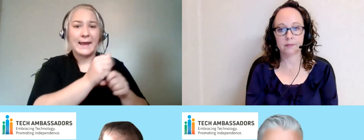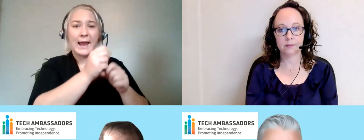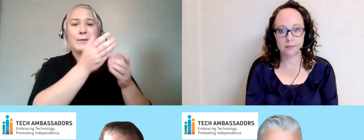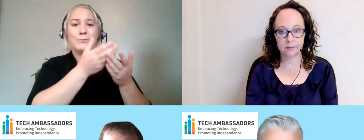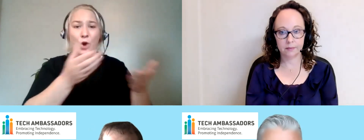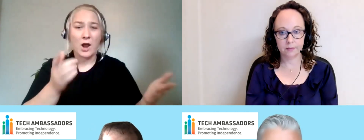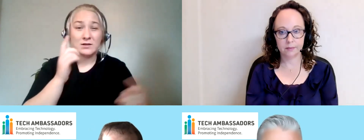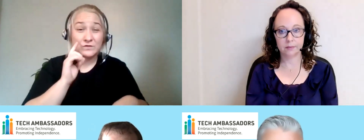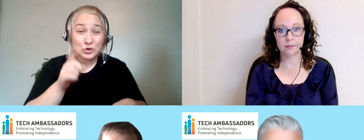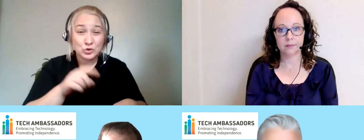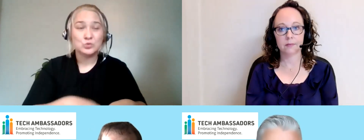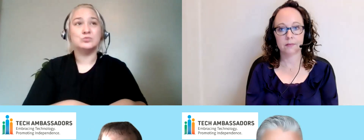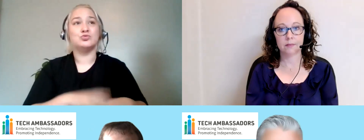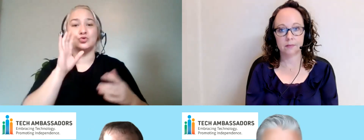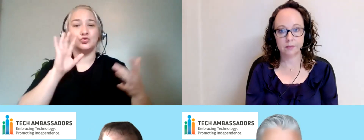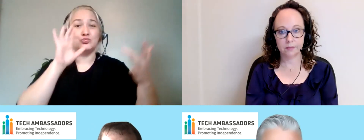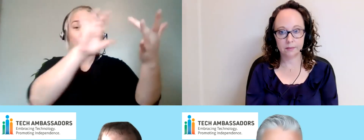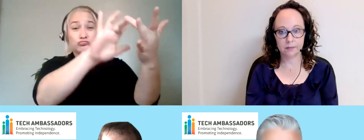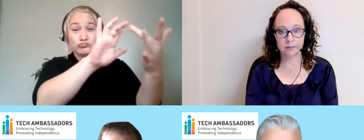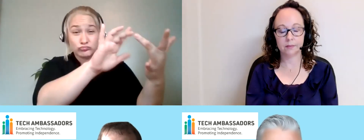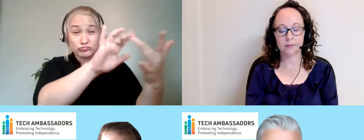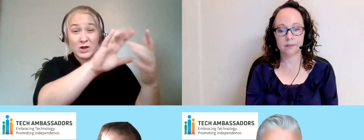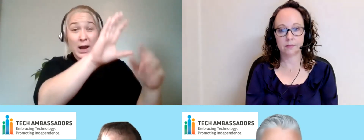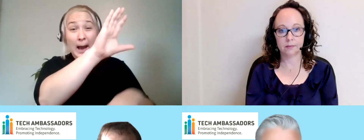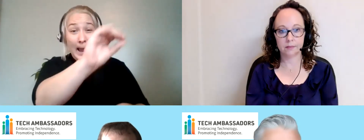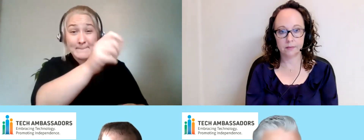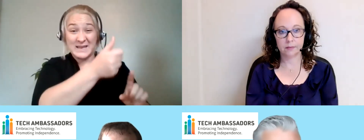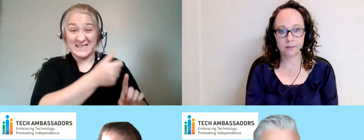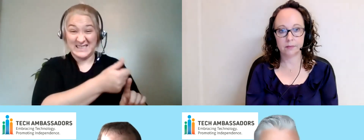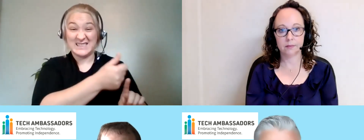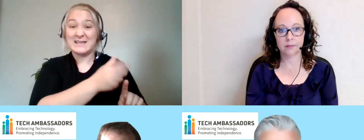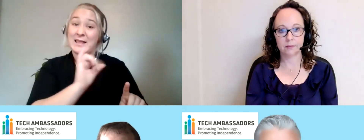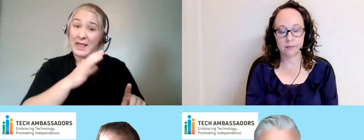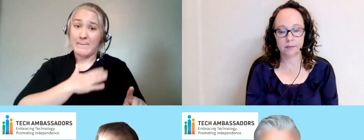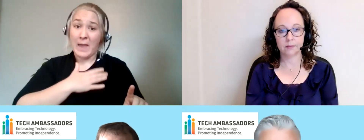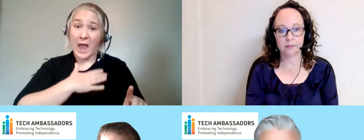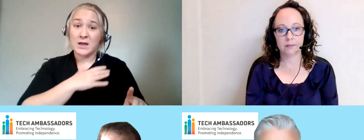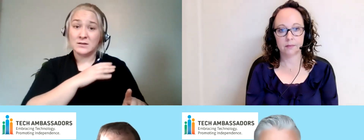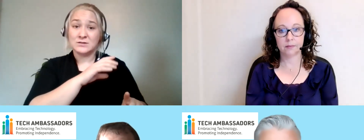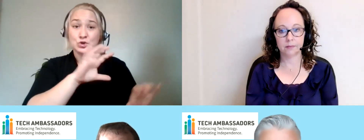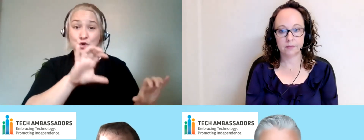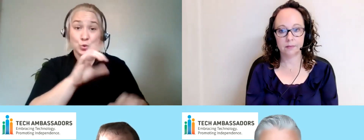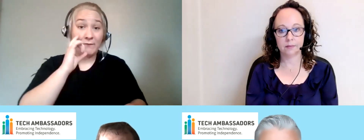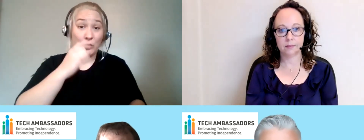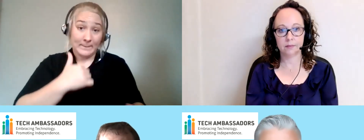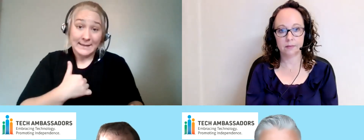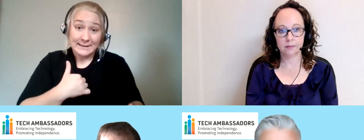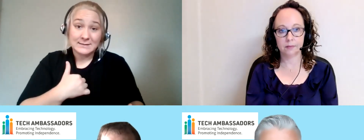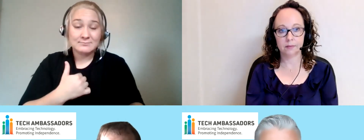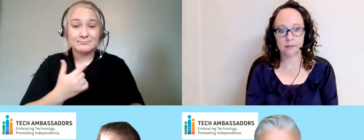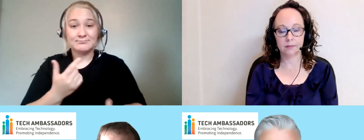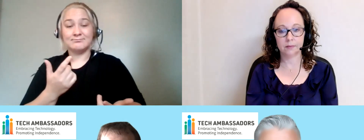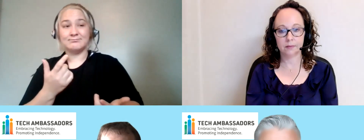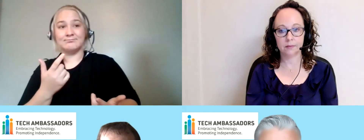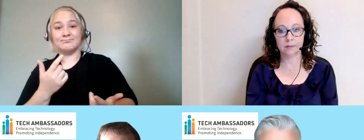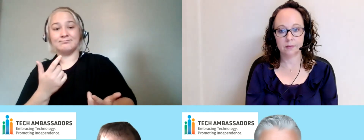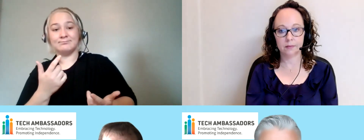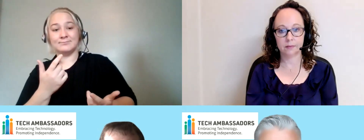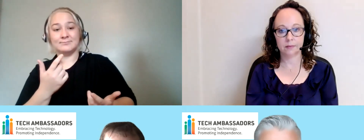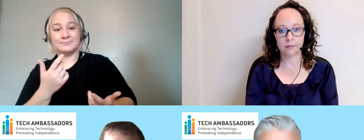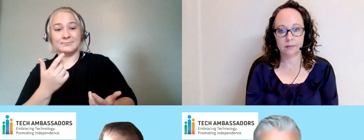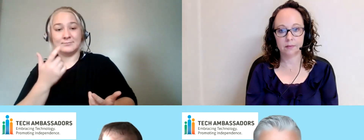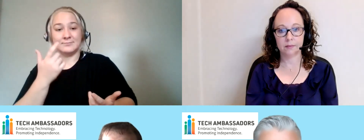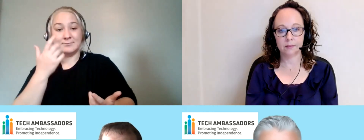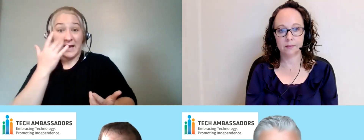out to companies like mine is doing for me, because of the